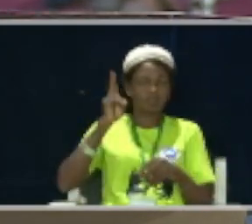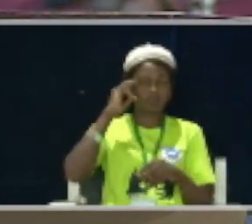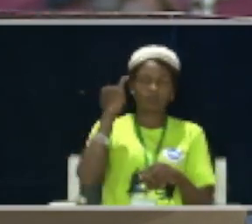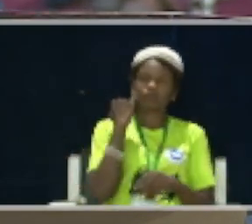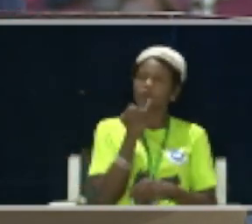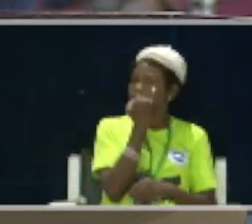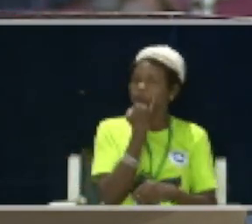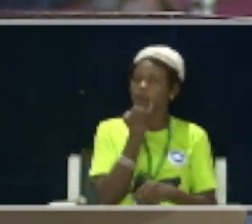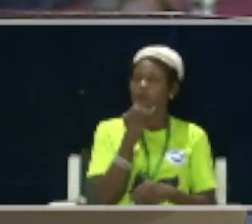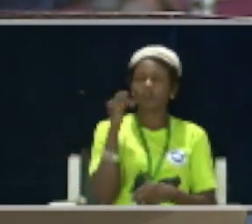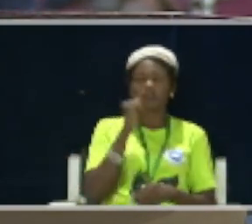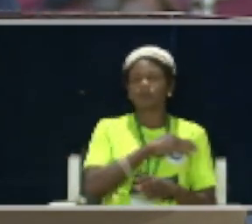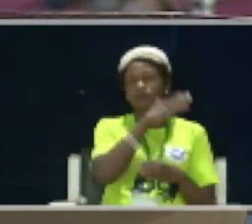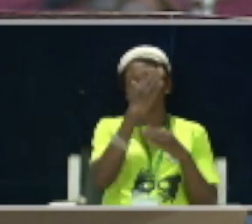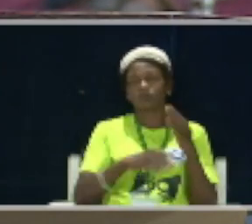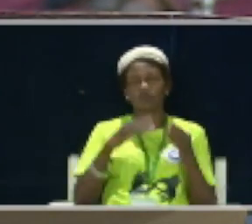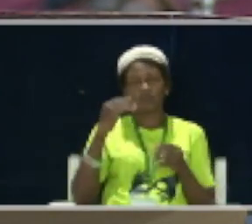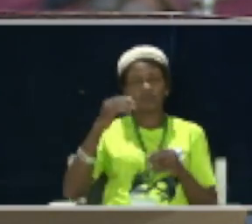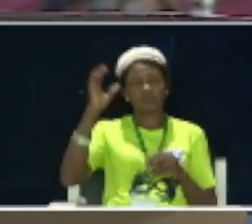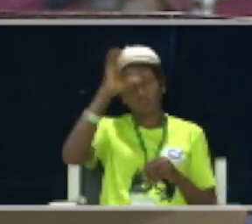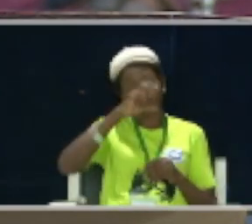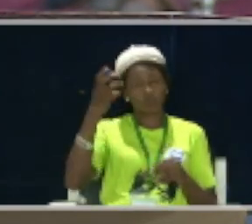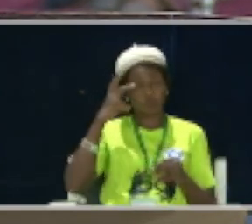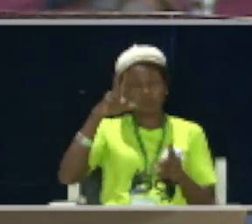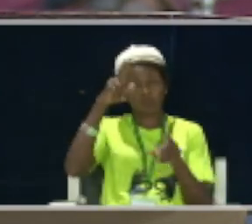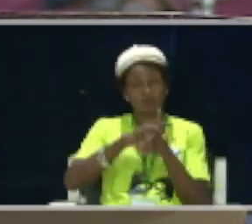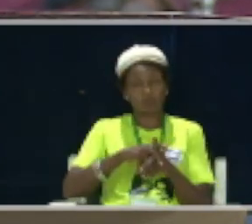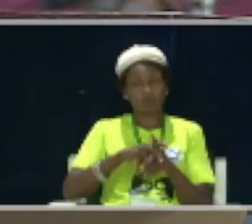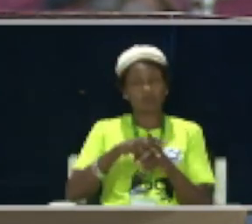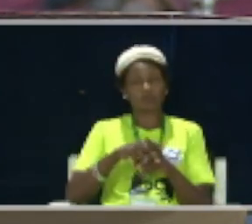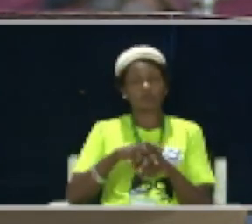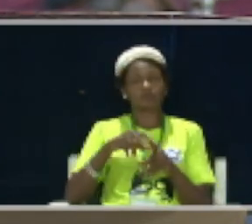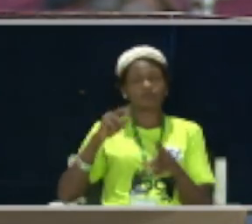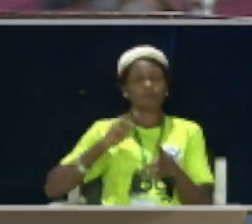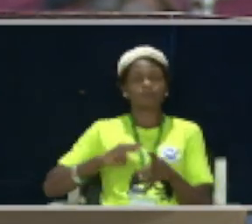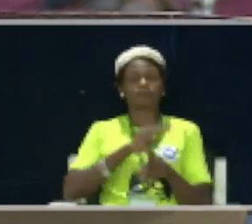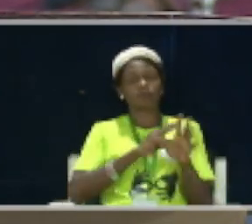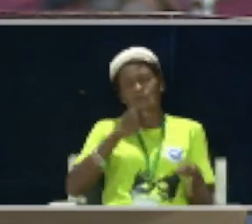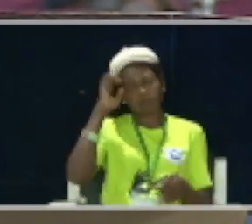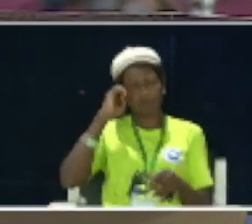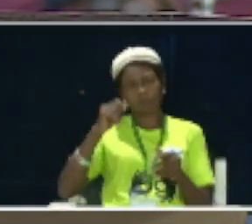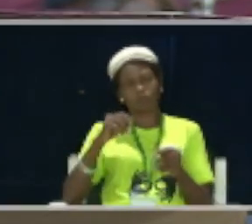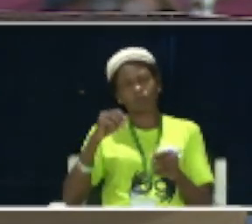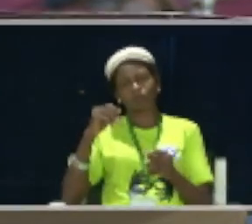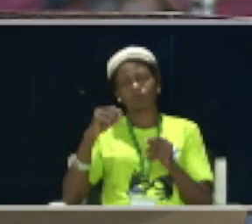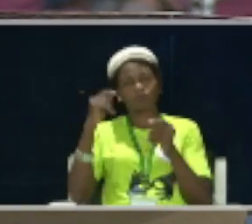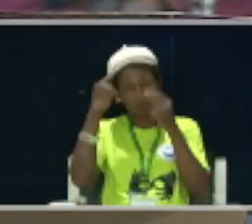A total stranger was appointed prime minister because he was considered superior to the gods in